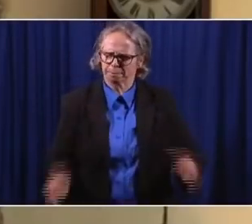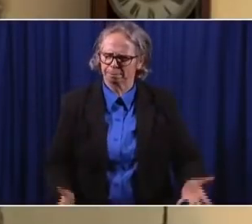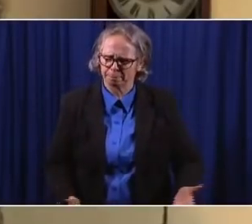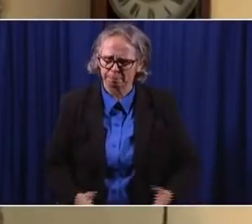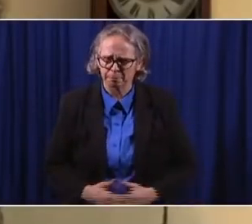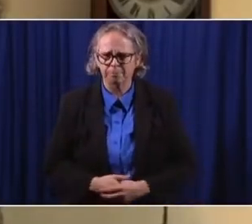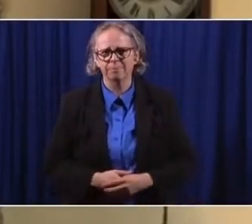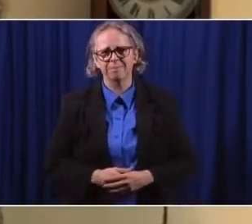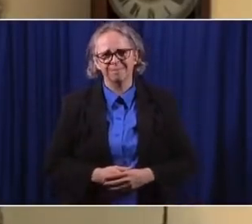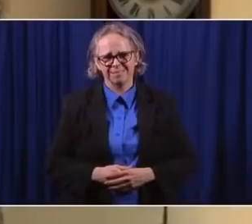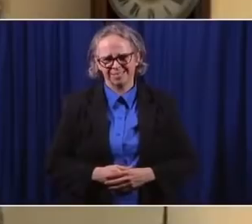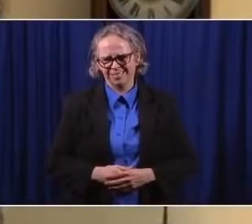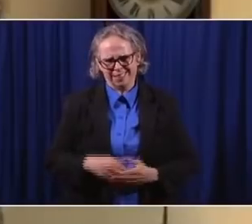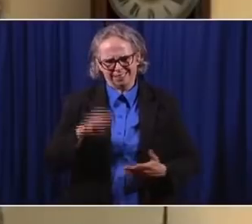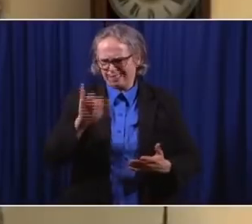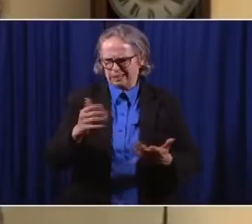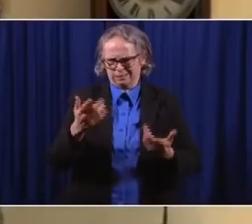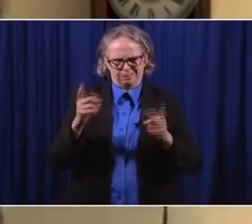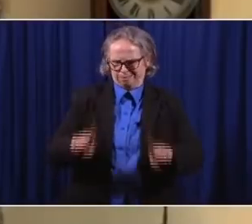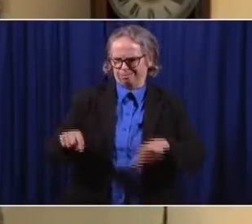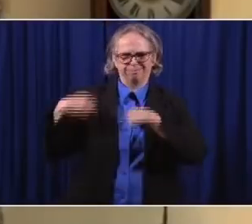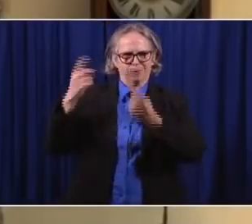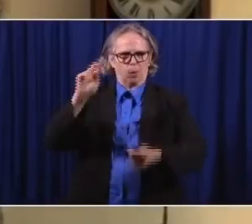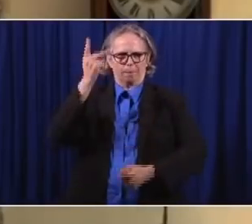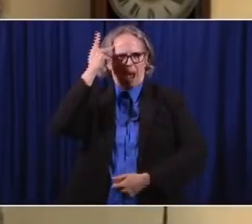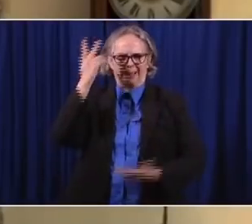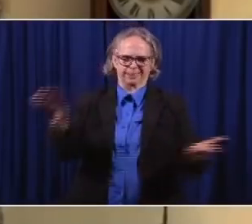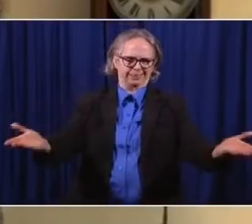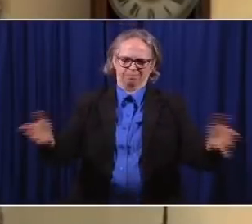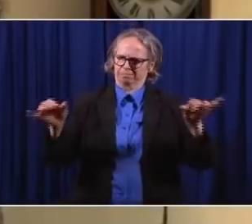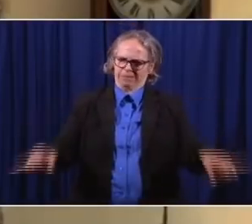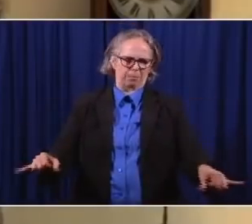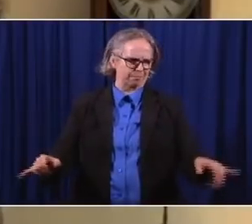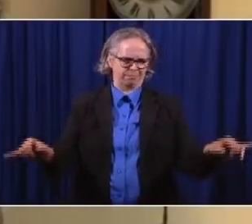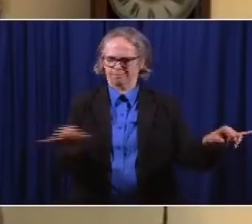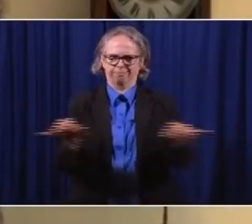That's what it is. So, look, if I was